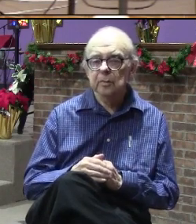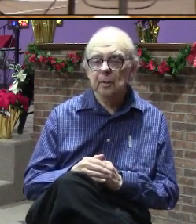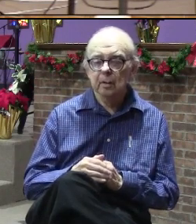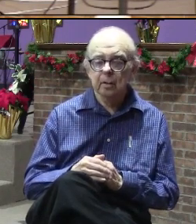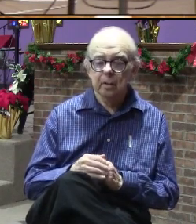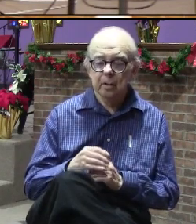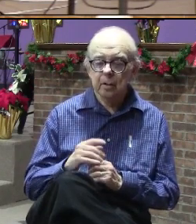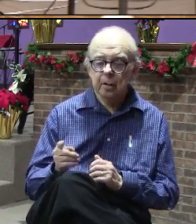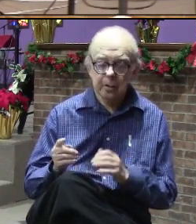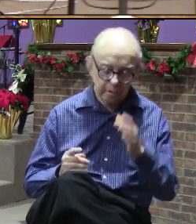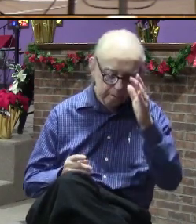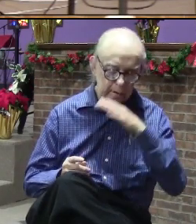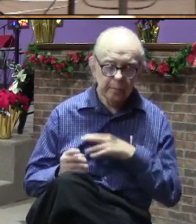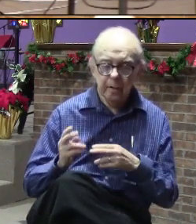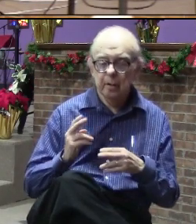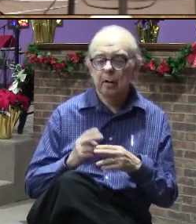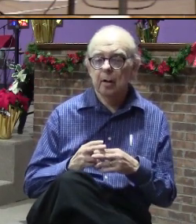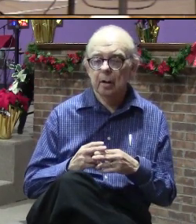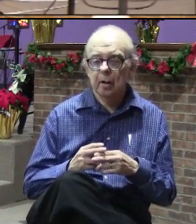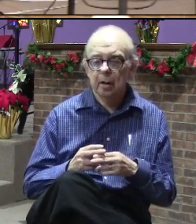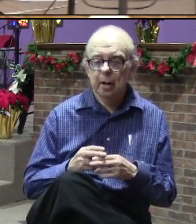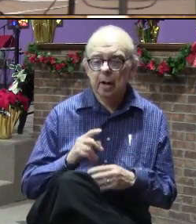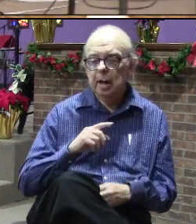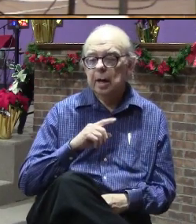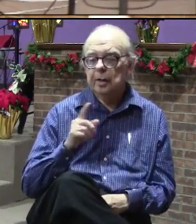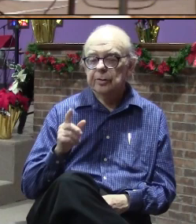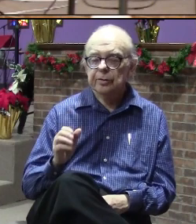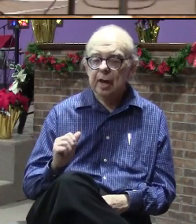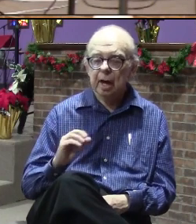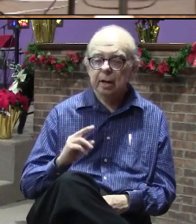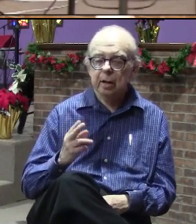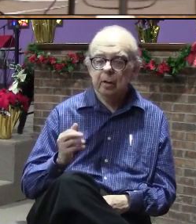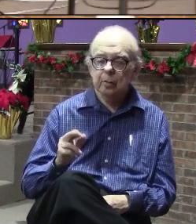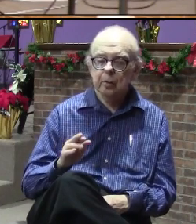there was a gentleman by the name of Zechariah.